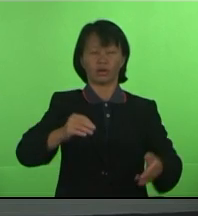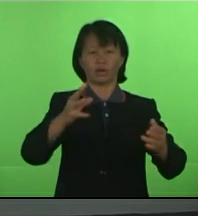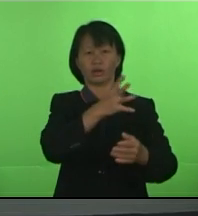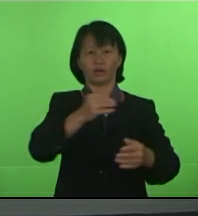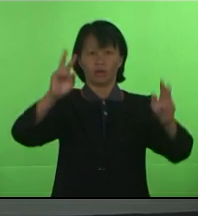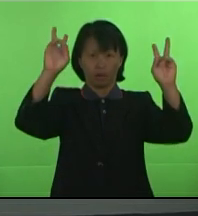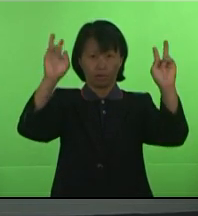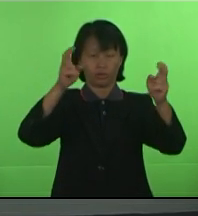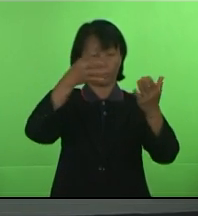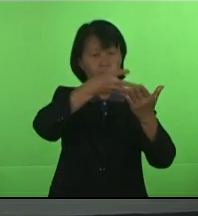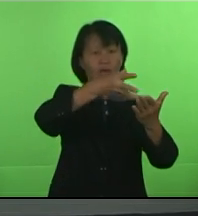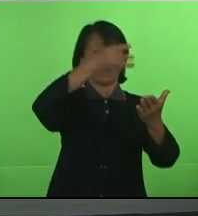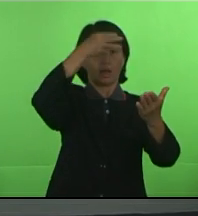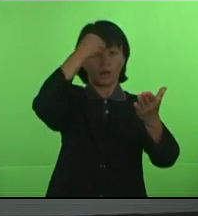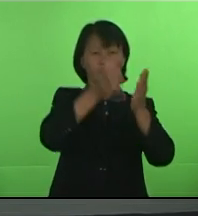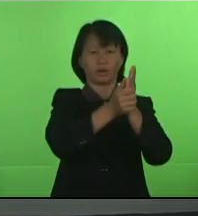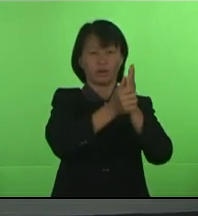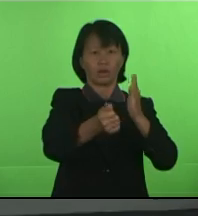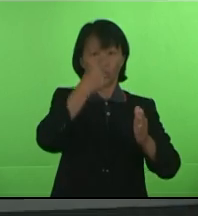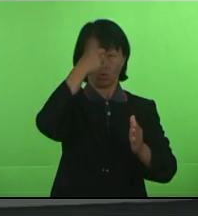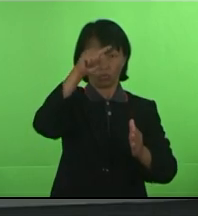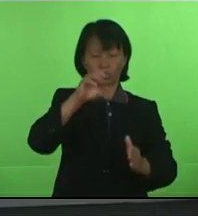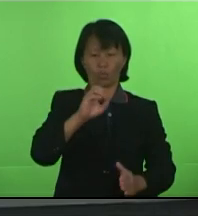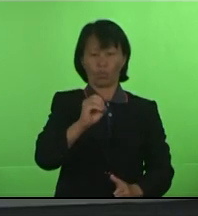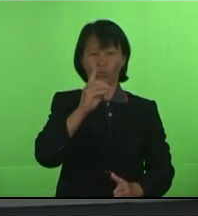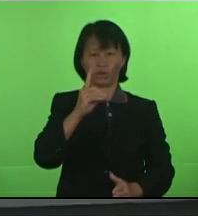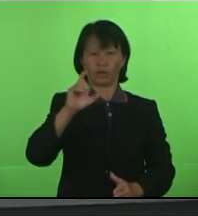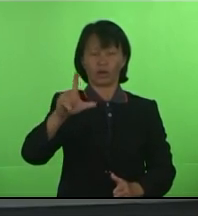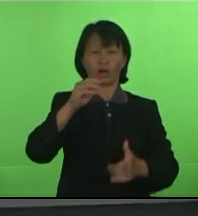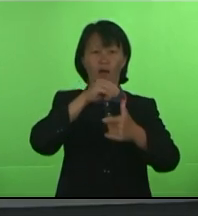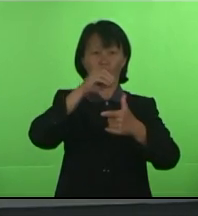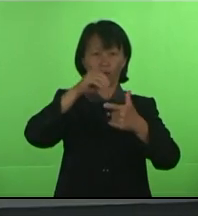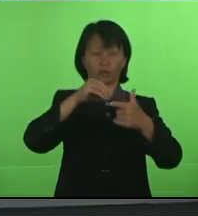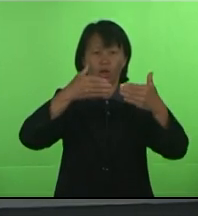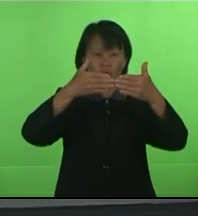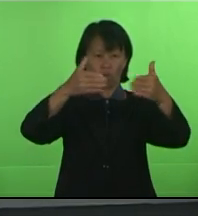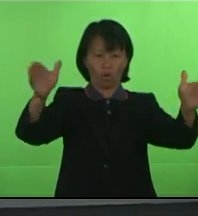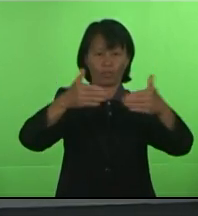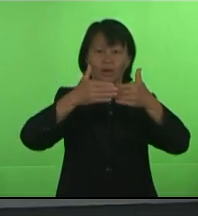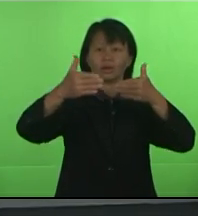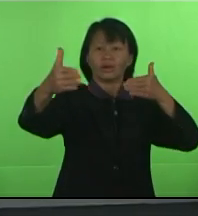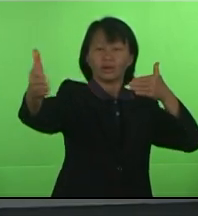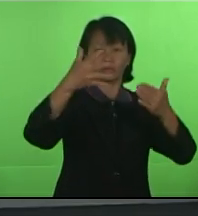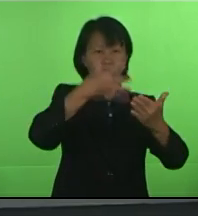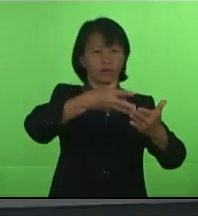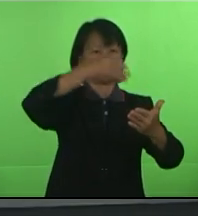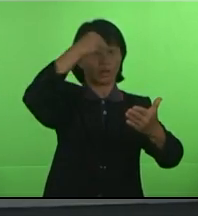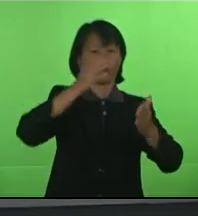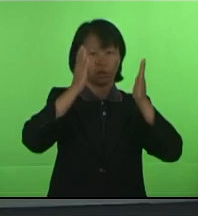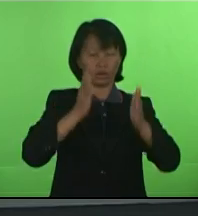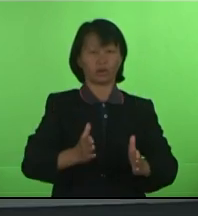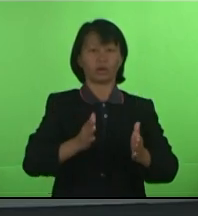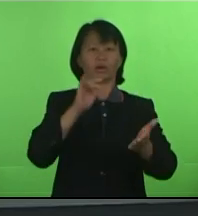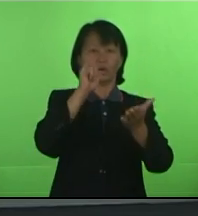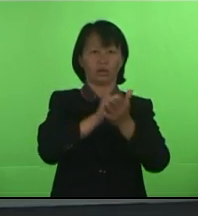subjek learning skills for ODL ataupun Open and Distance Learners ni merupakan